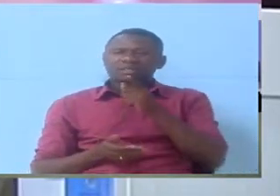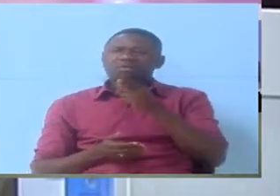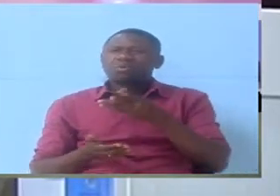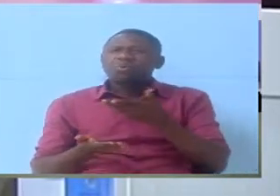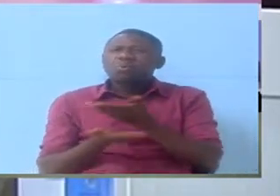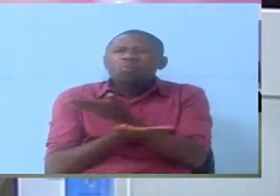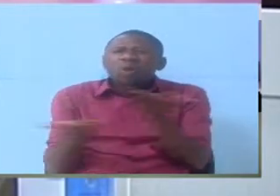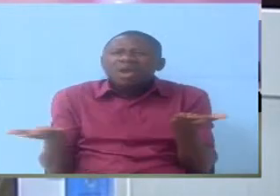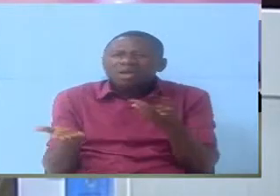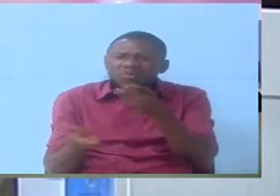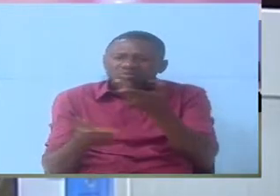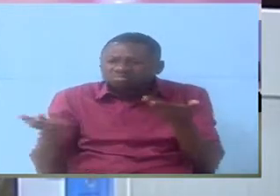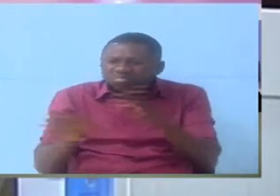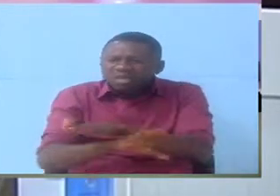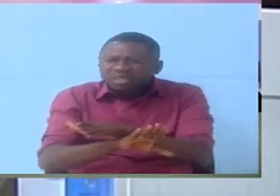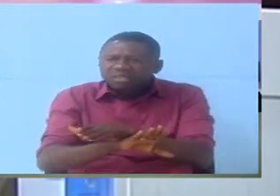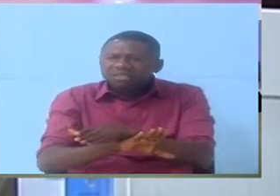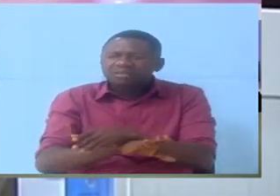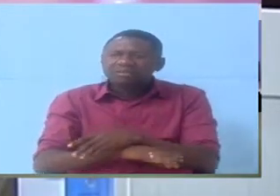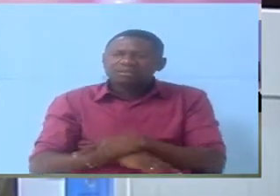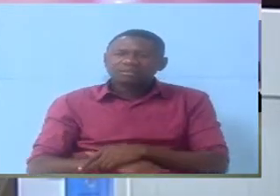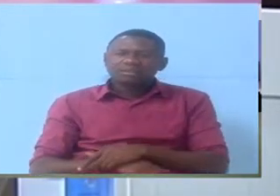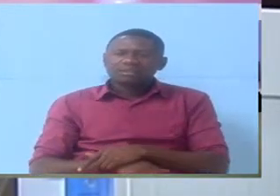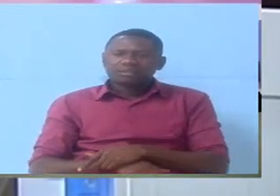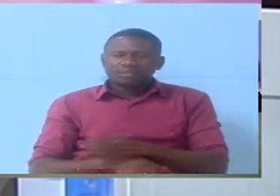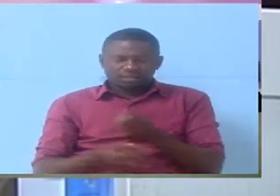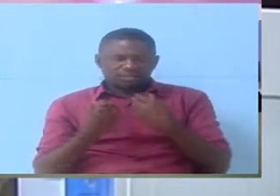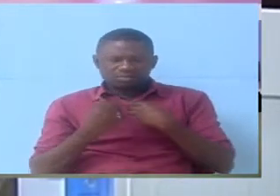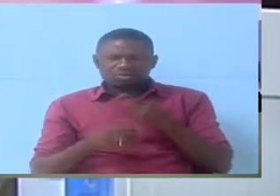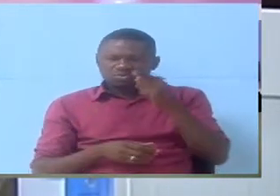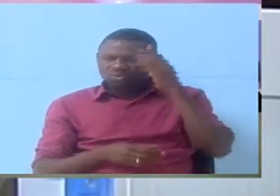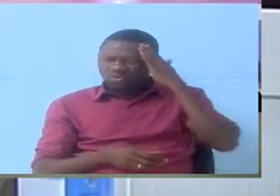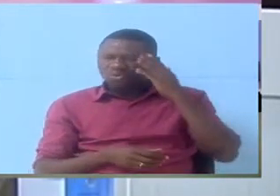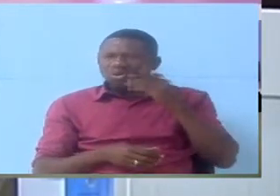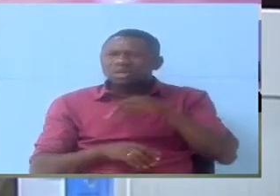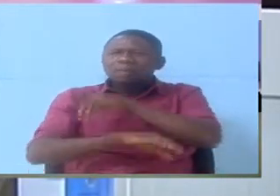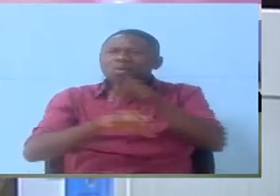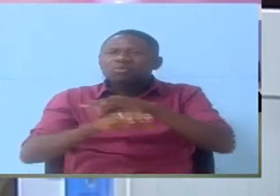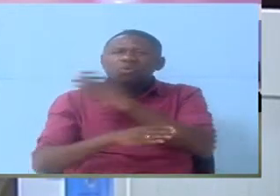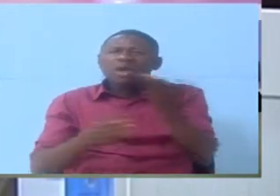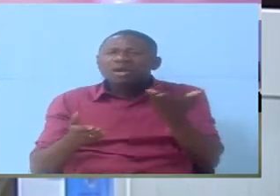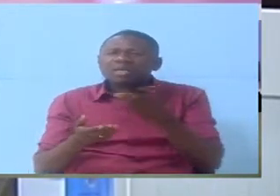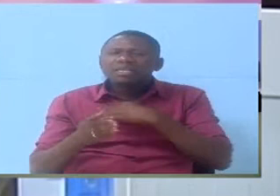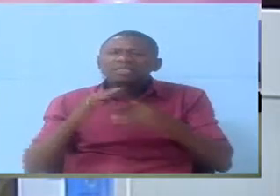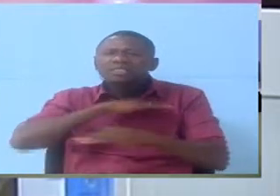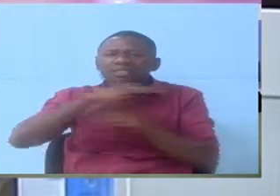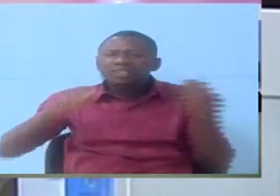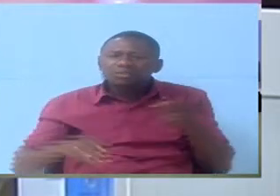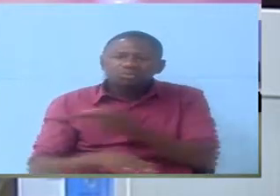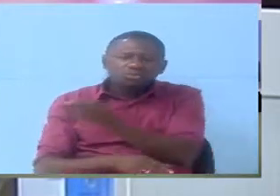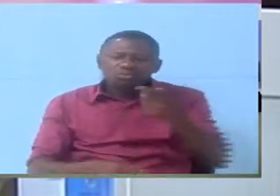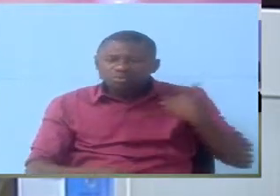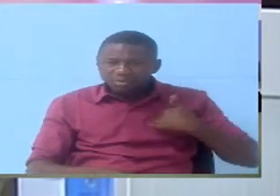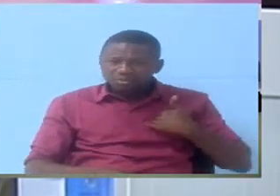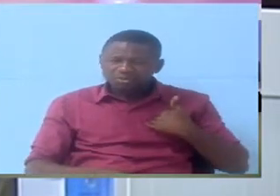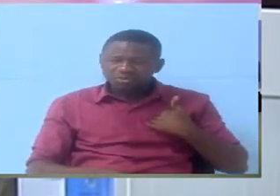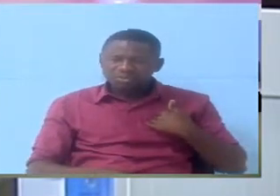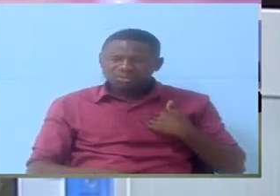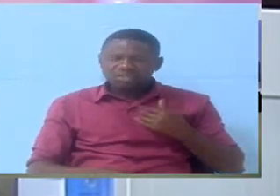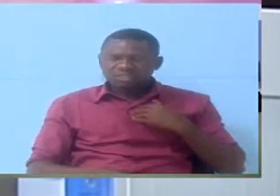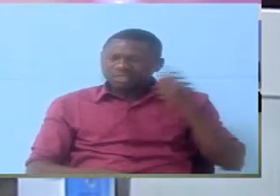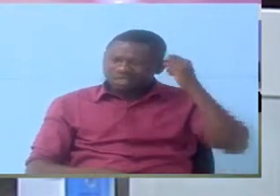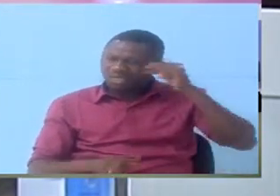to me, you know the crime scene? I said, yes. He said to me, after